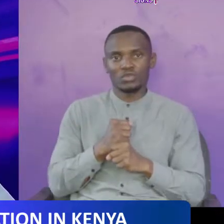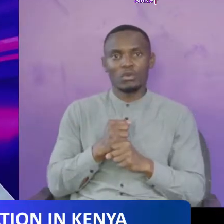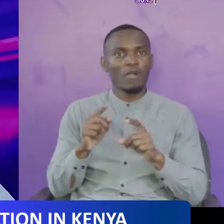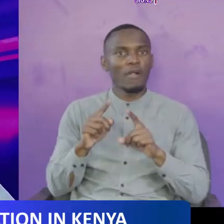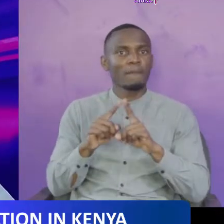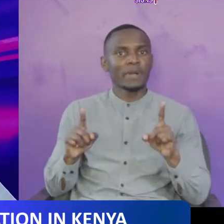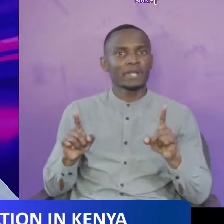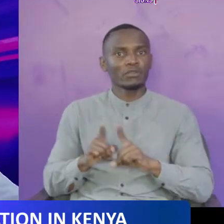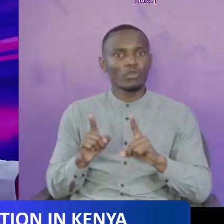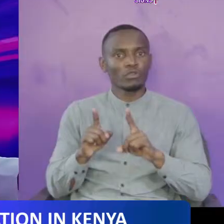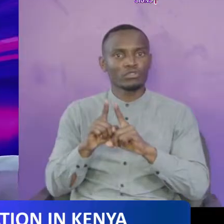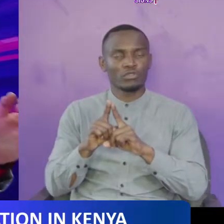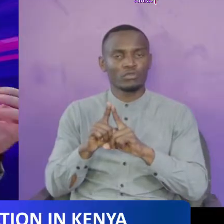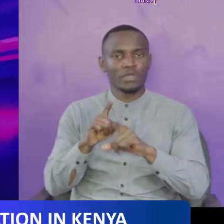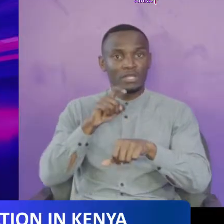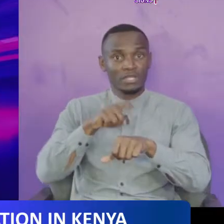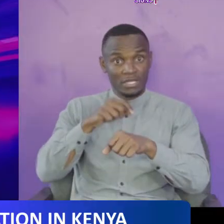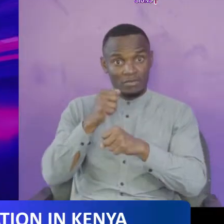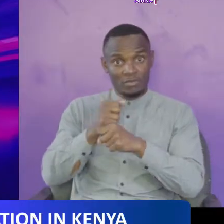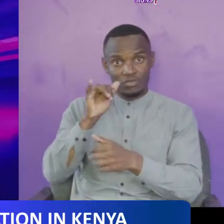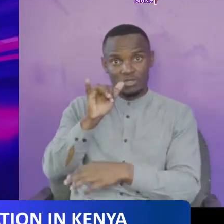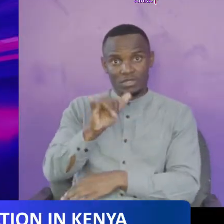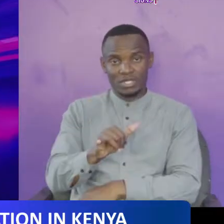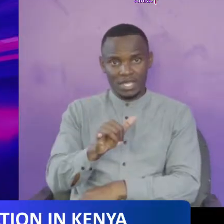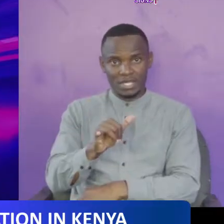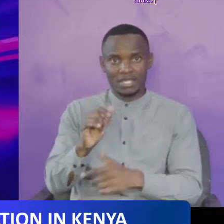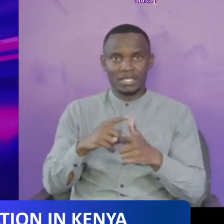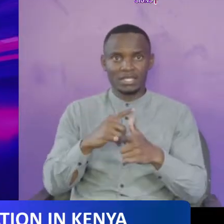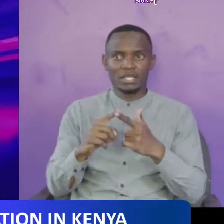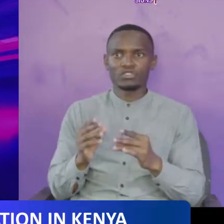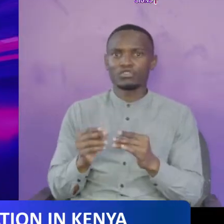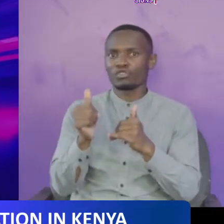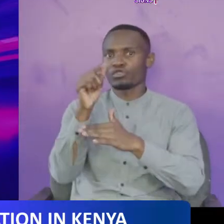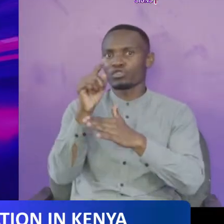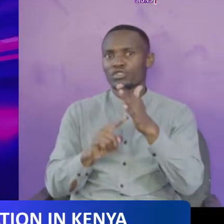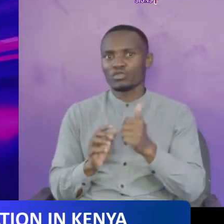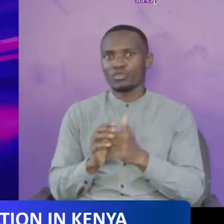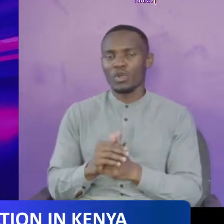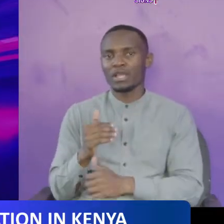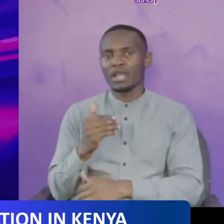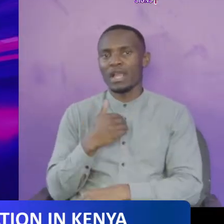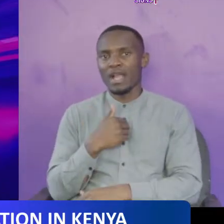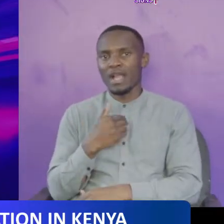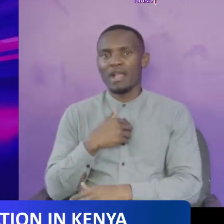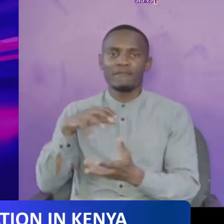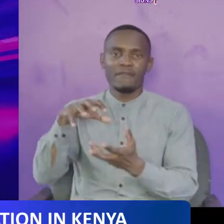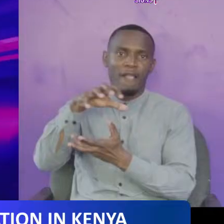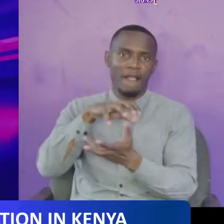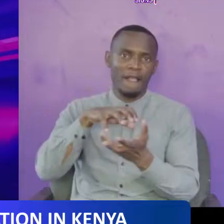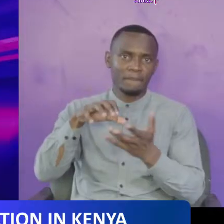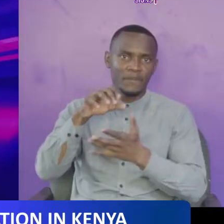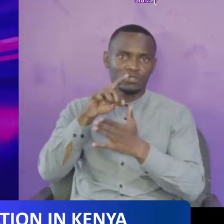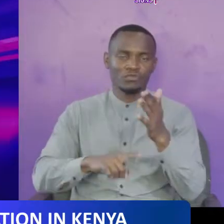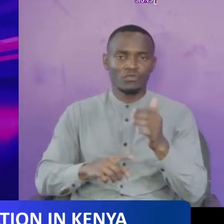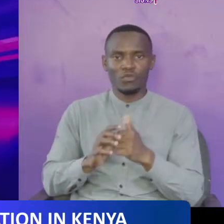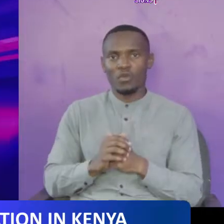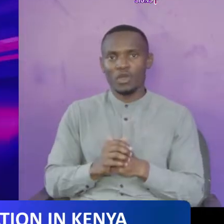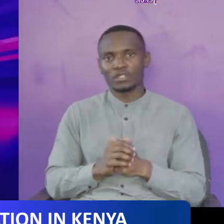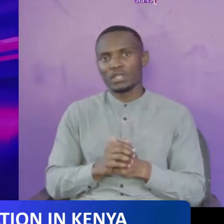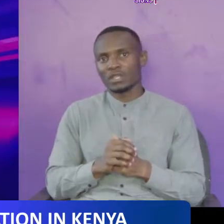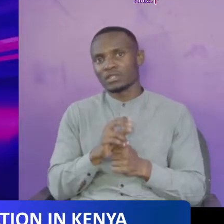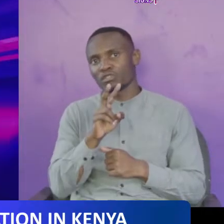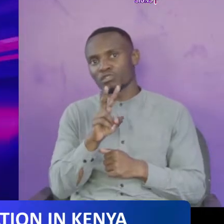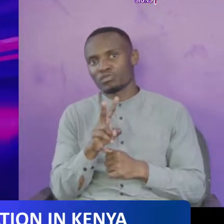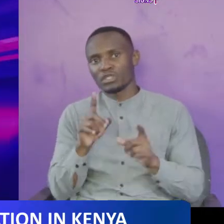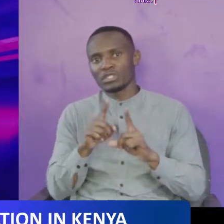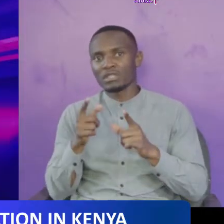even as they're doing that, what you've said, a solution is have a mix of one of the other. Be able to let